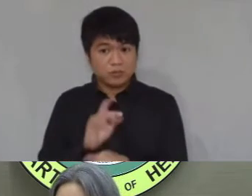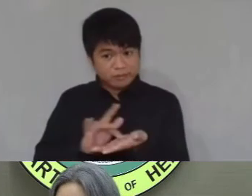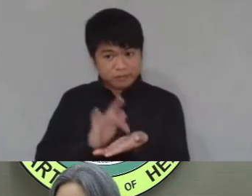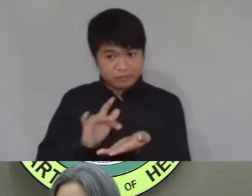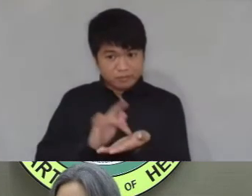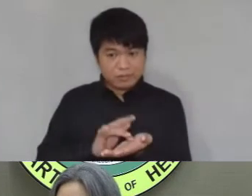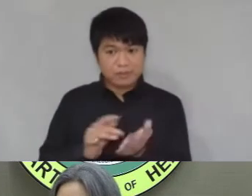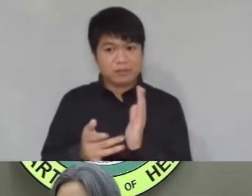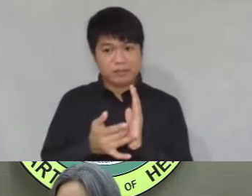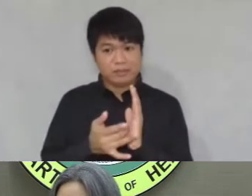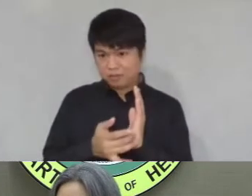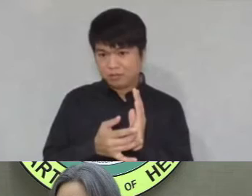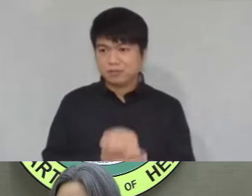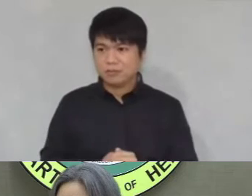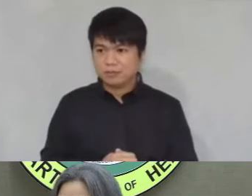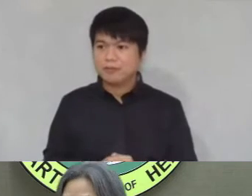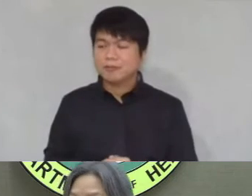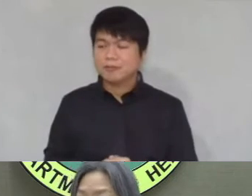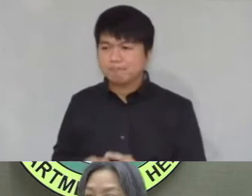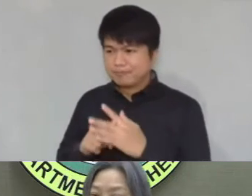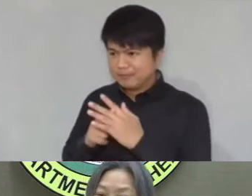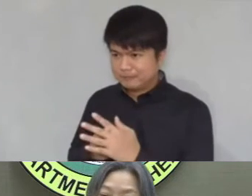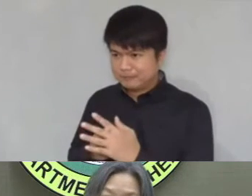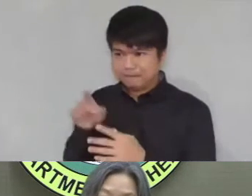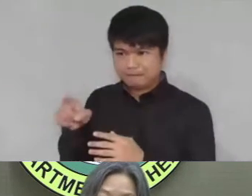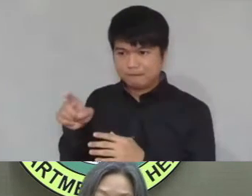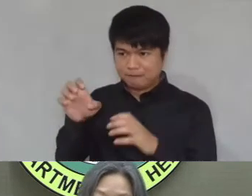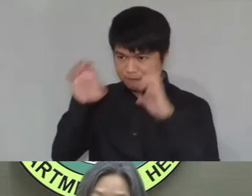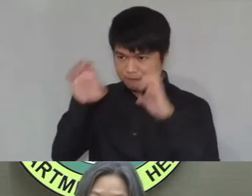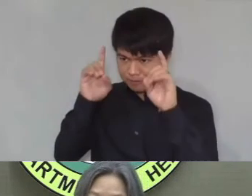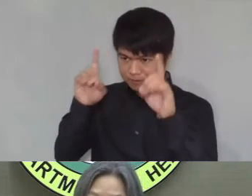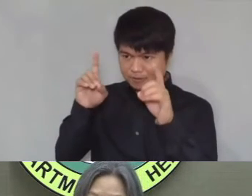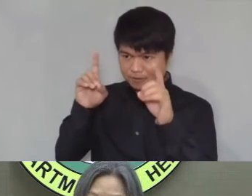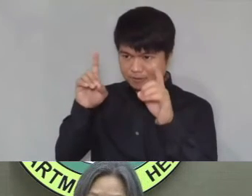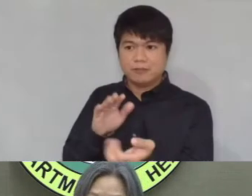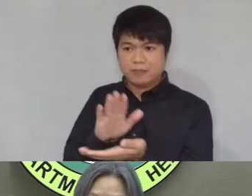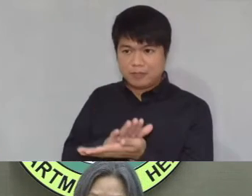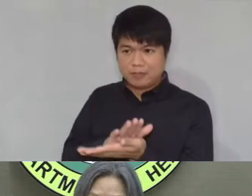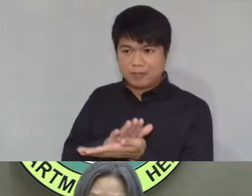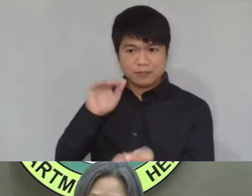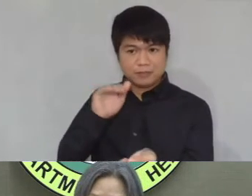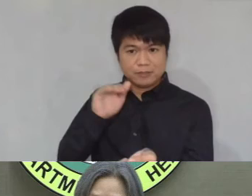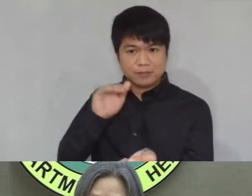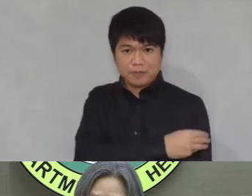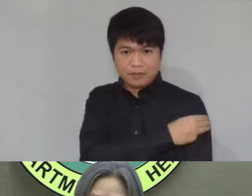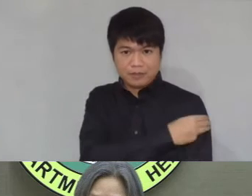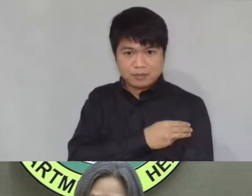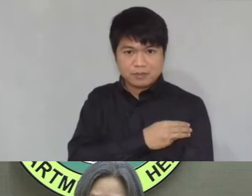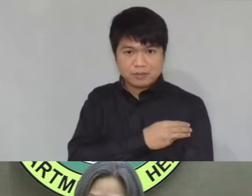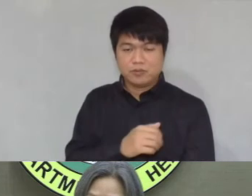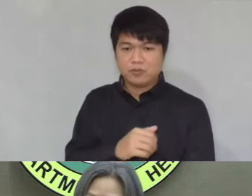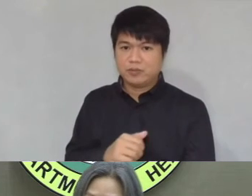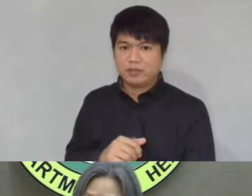technology? It could start from medical education as early as in the College of Medicine. That's why